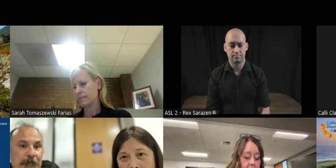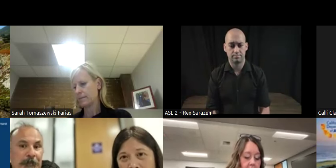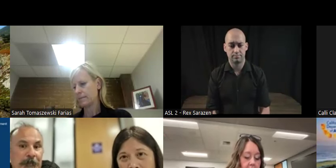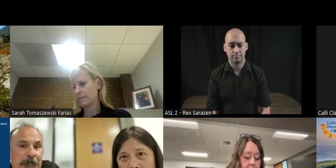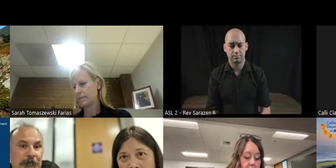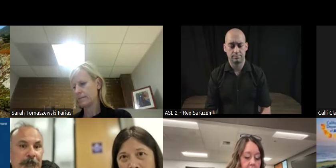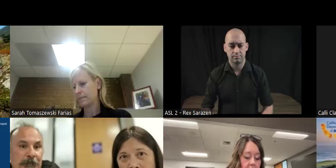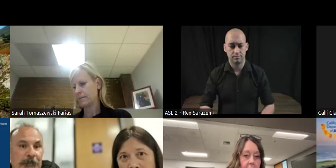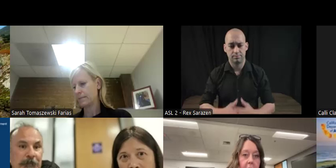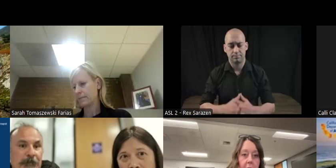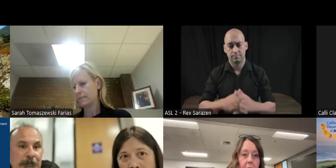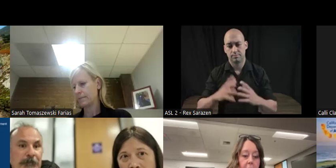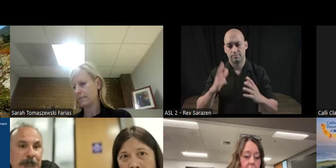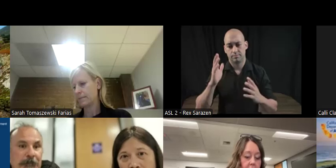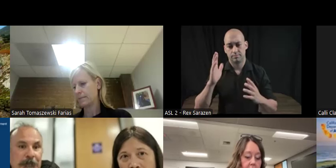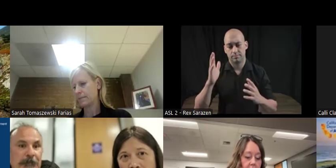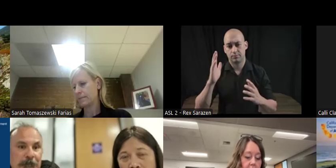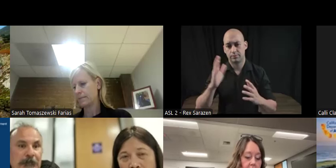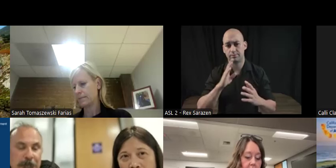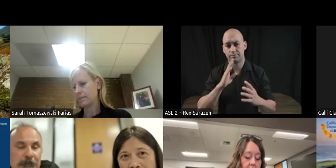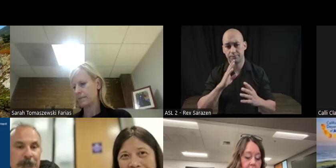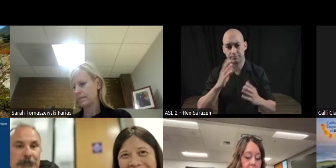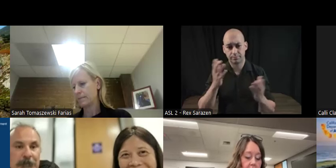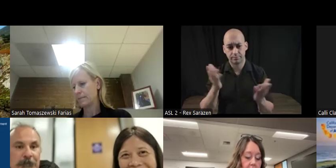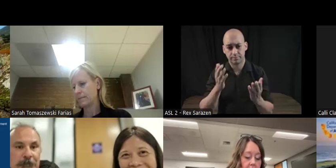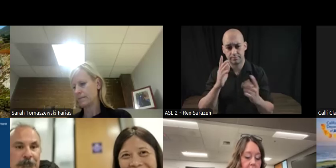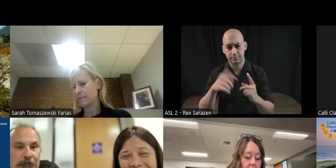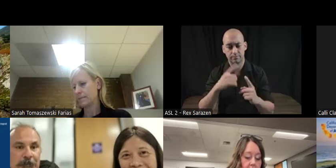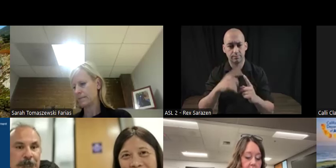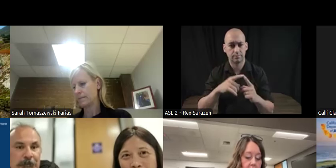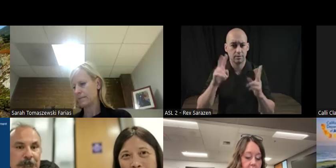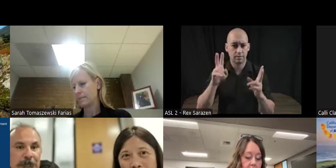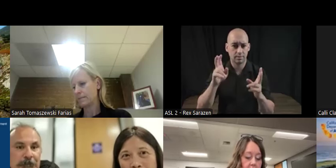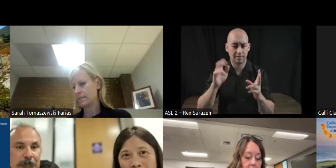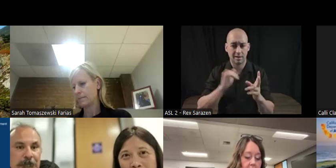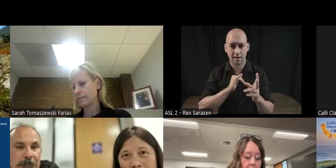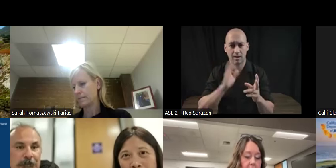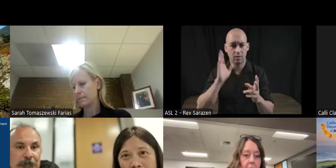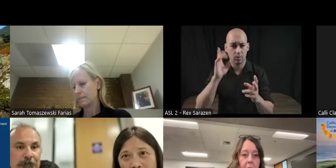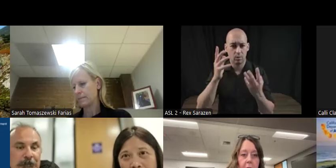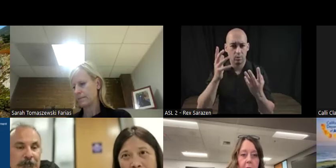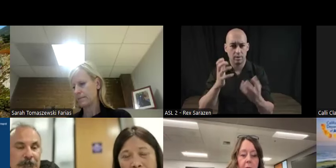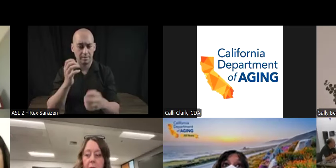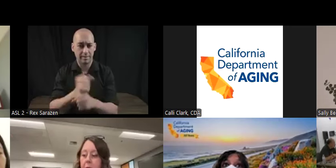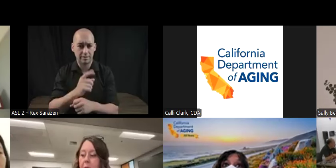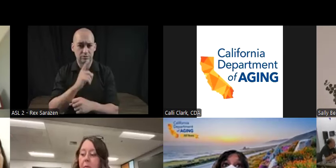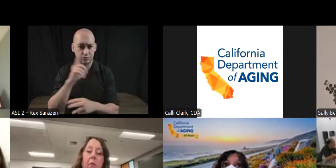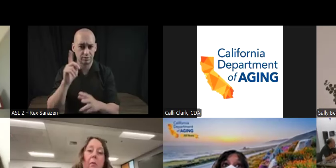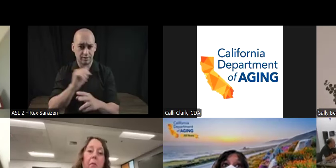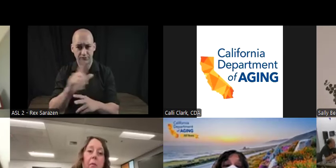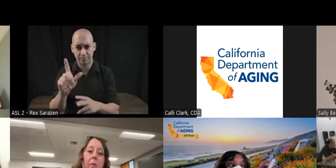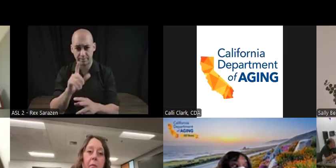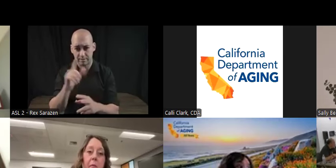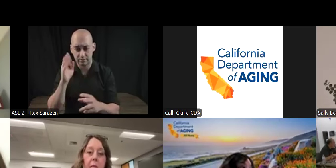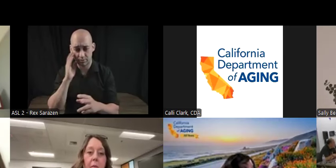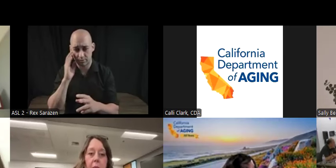Can I chime in here on that topic? And then so I would just want to make sure everybody's aware that organizations